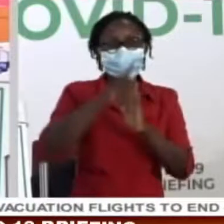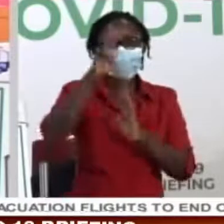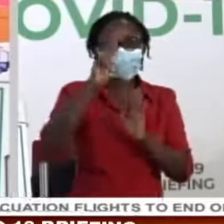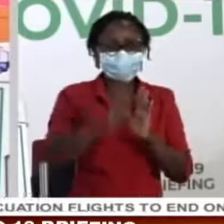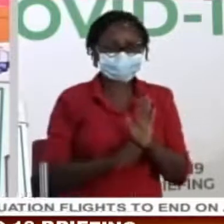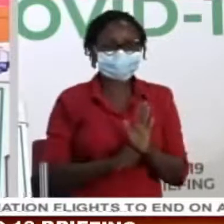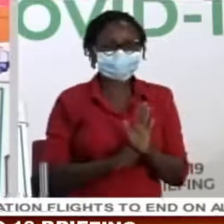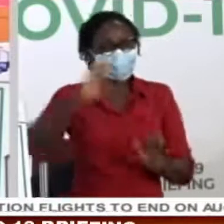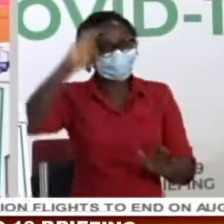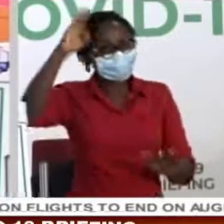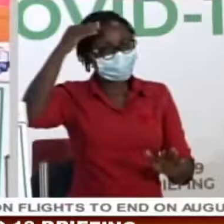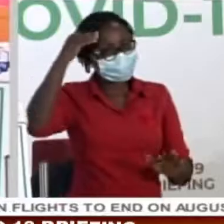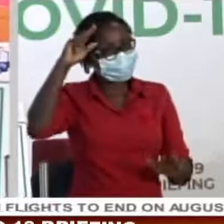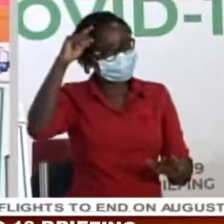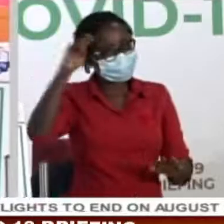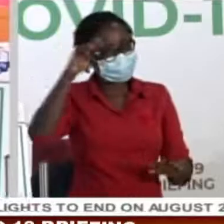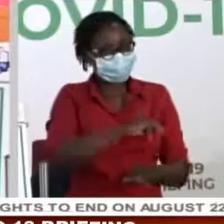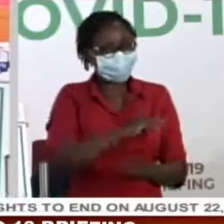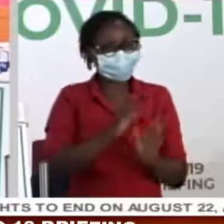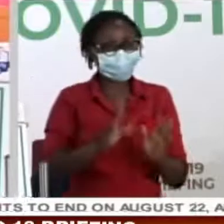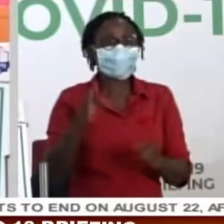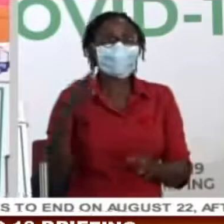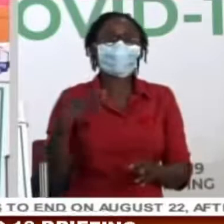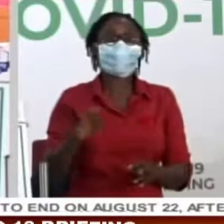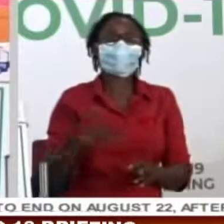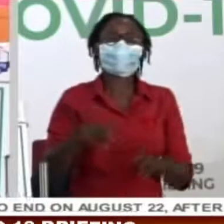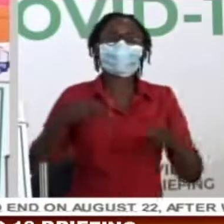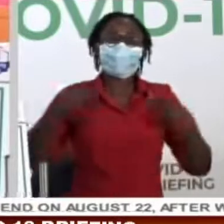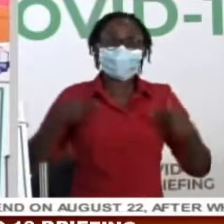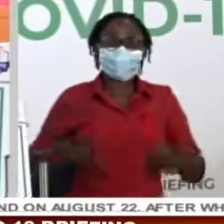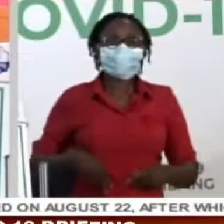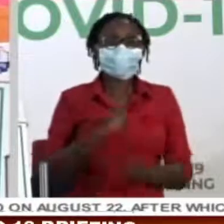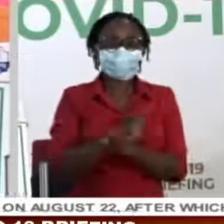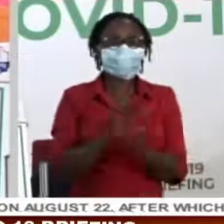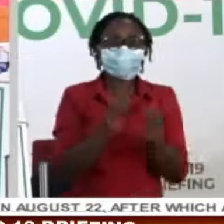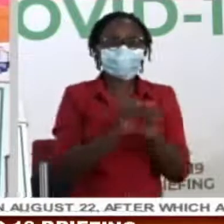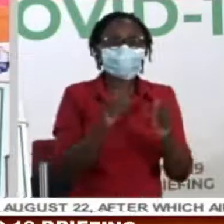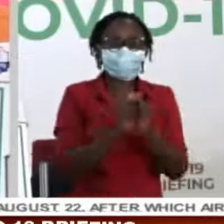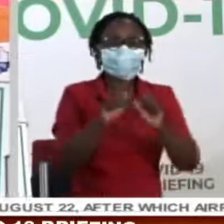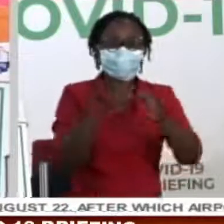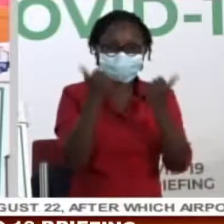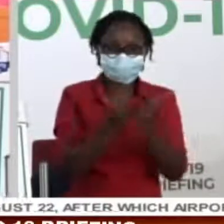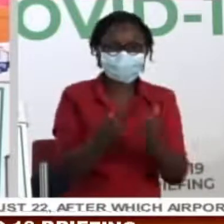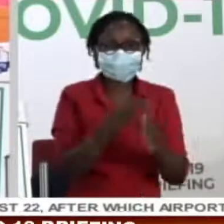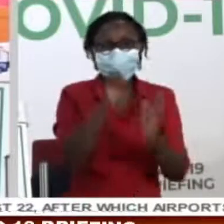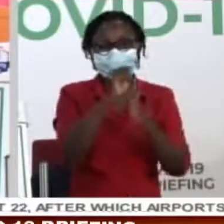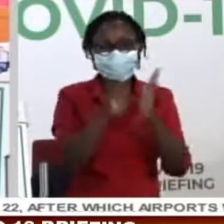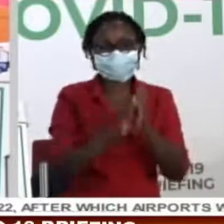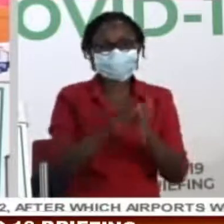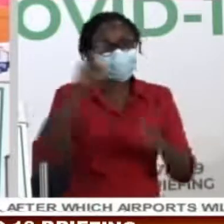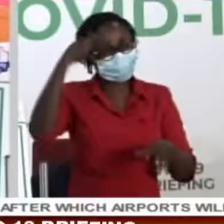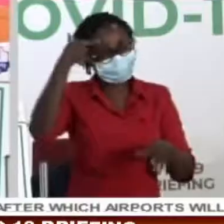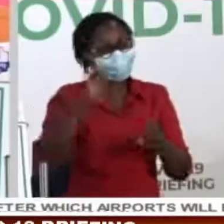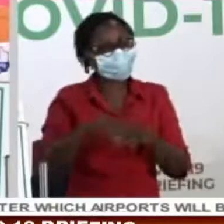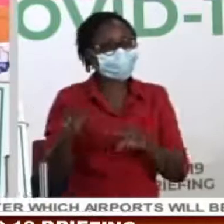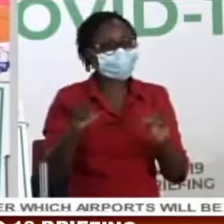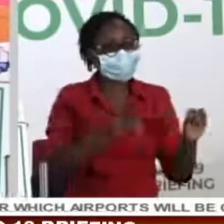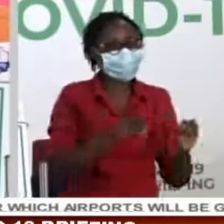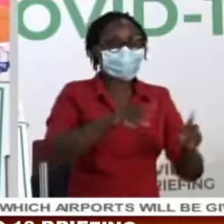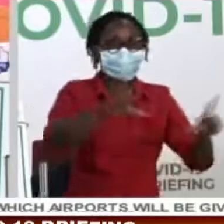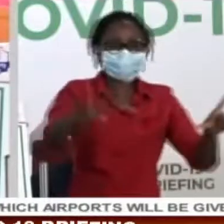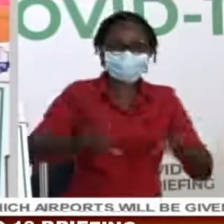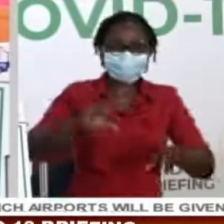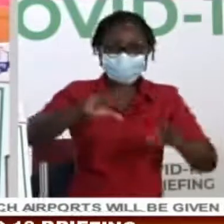Federal Ministry of Health is also working with agencies and partnering with state governments to serve rural areas by making sure